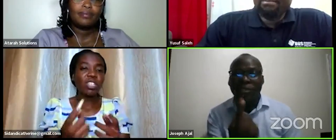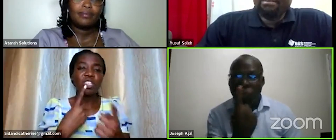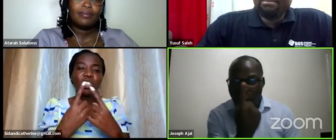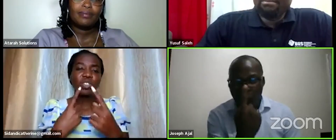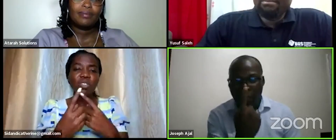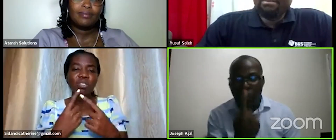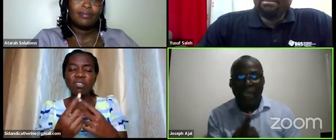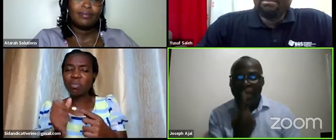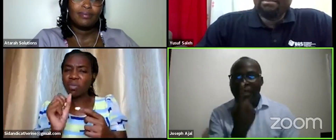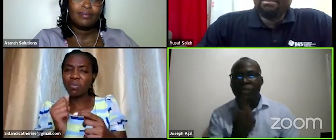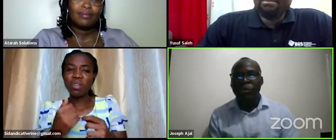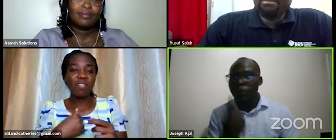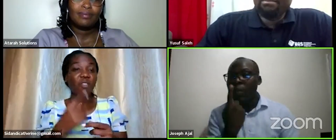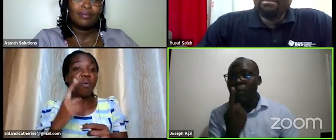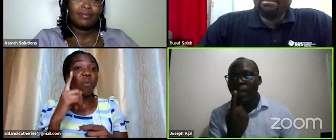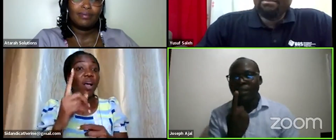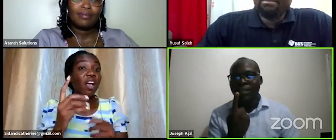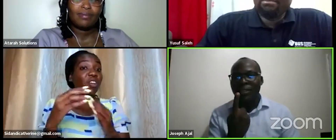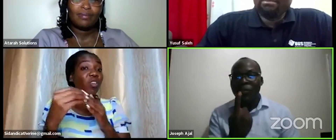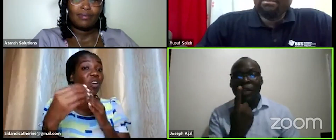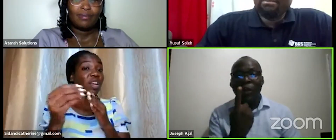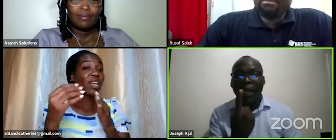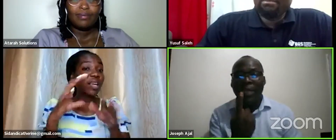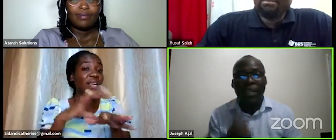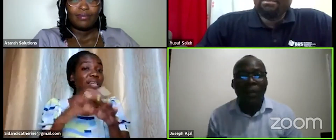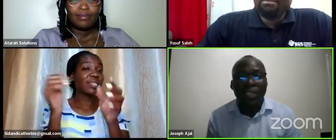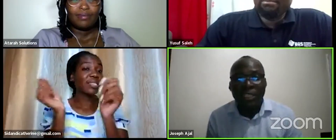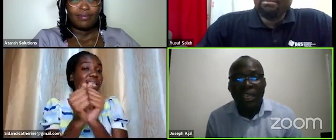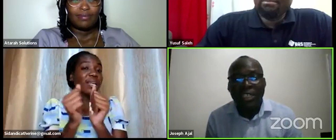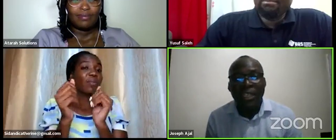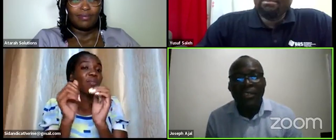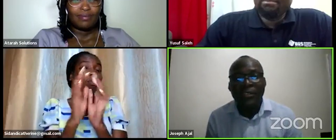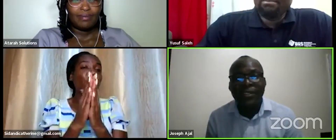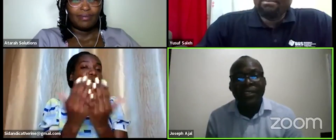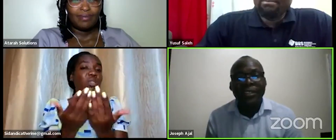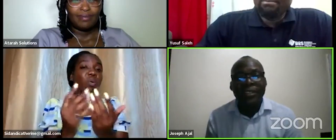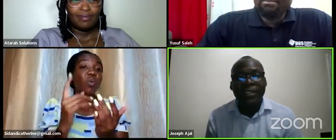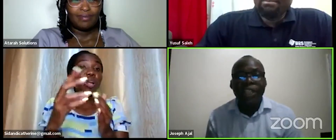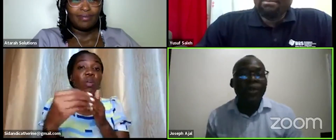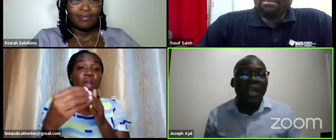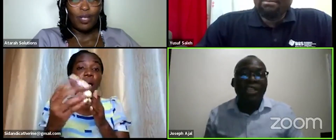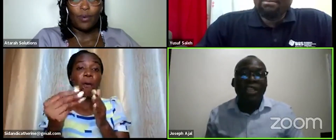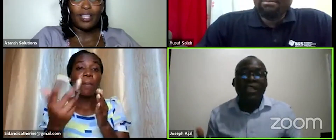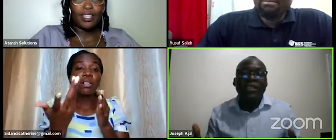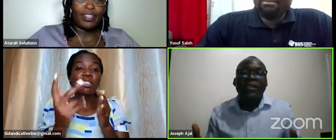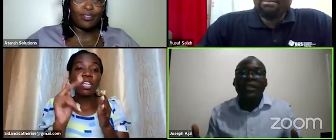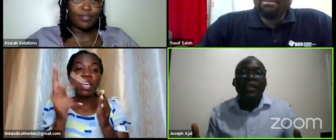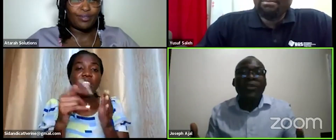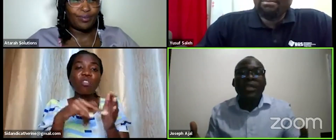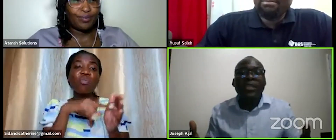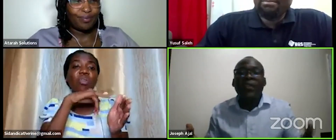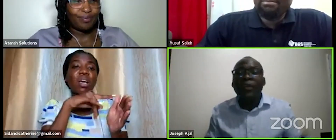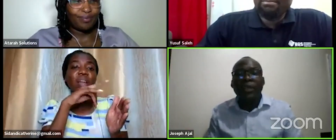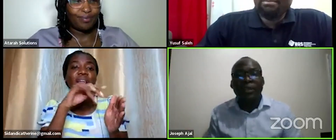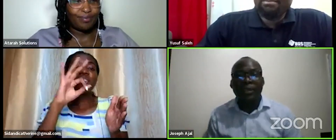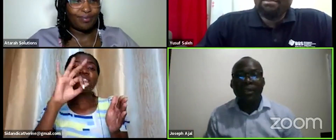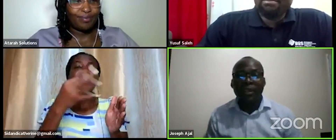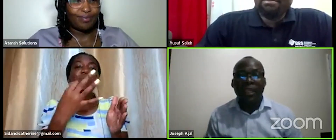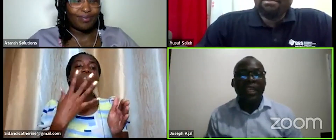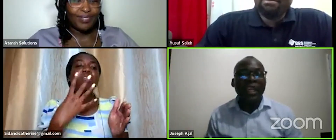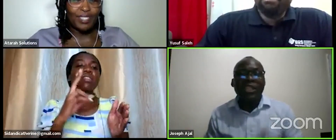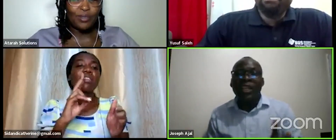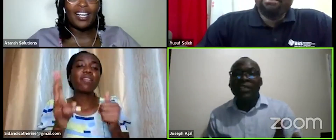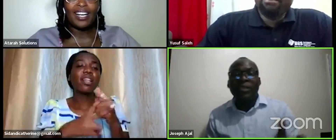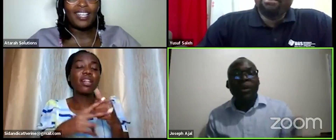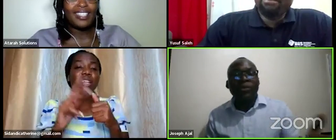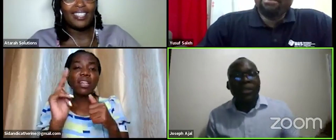$1, $1, you can get 10 books for $1. $1 is how much in Kenya shillings? In Uganda shillings, it's 3,700.